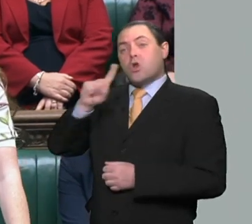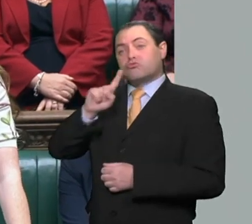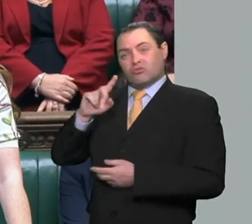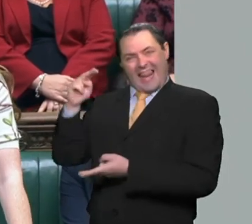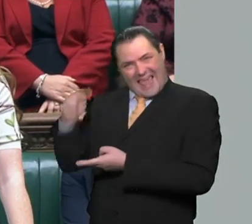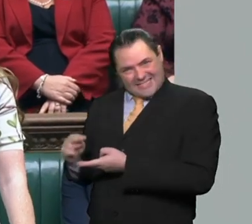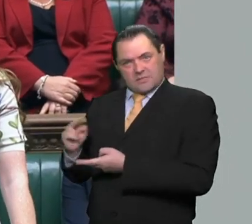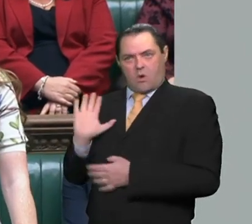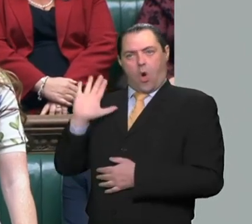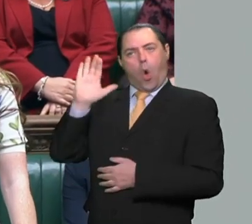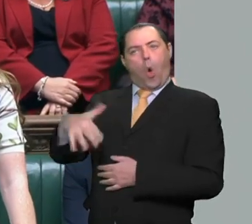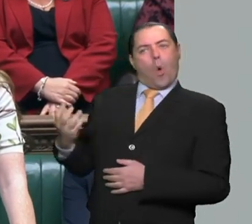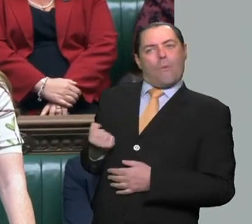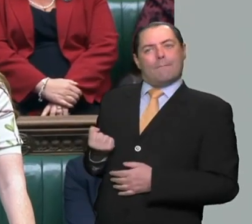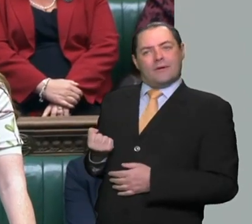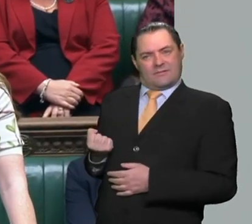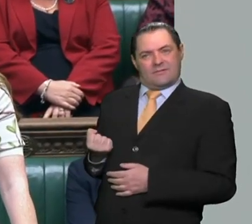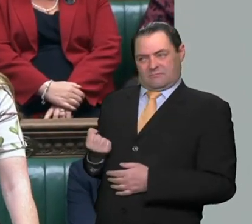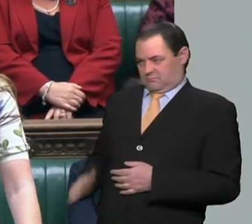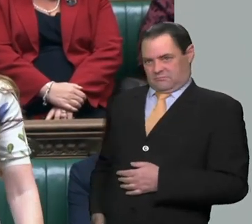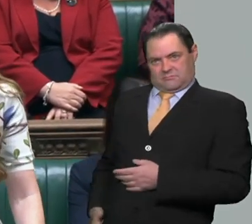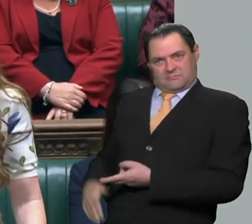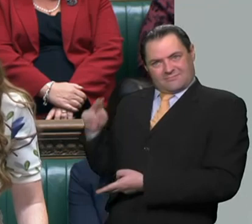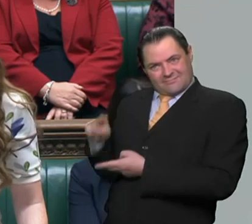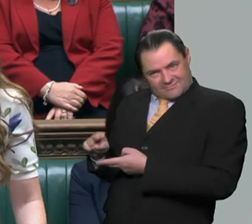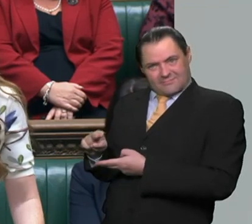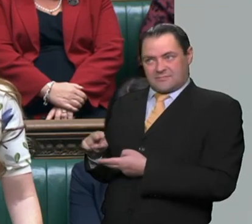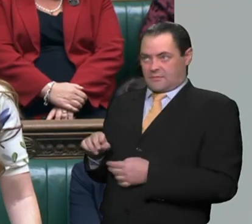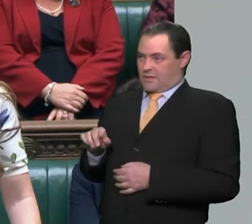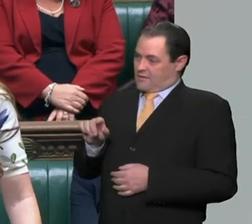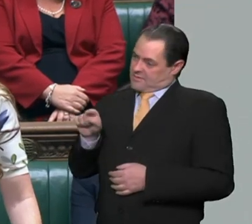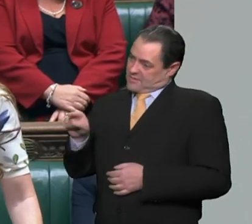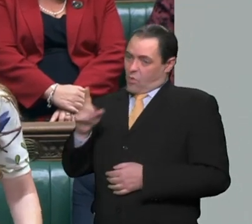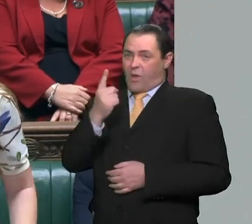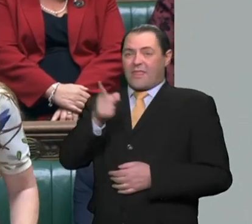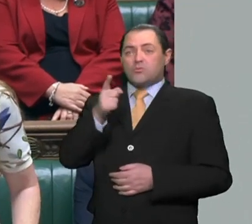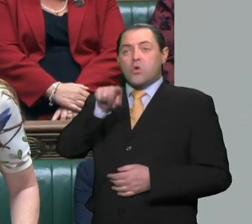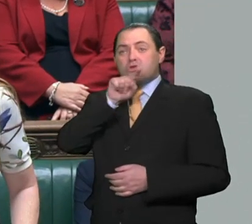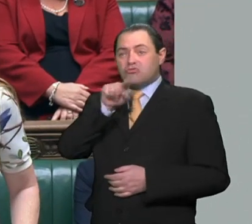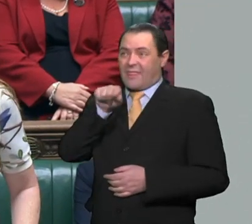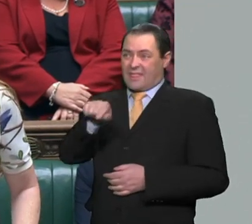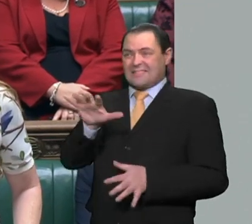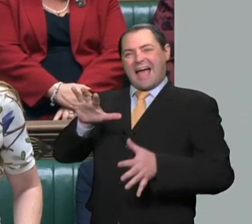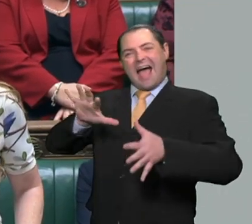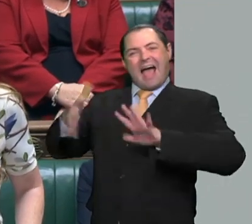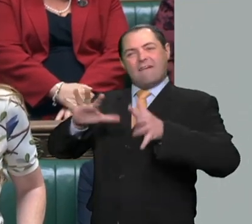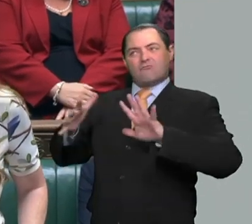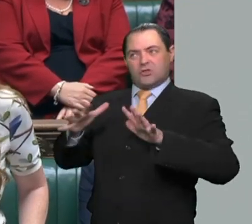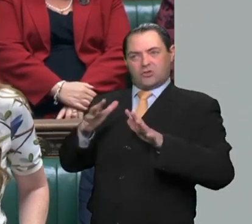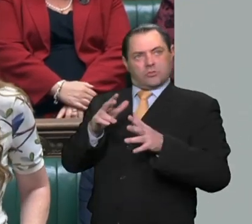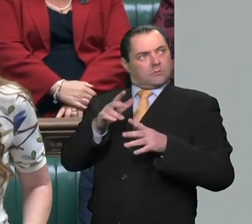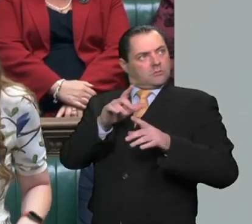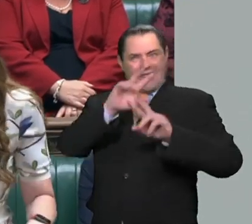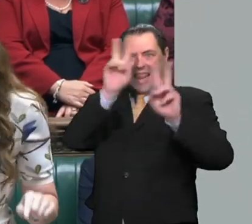£1,100. And Mr. Speaker, that's almost exactly the same as an average annual energy